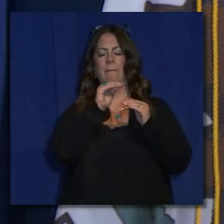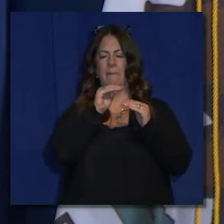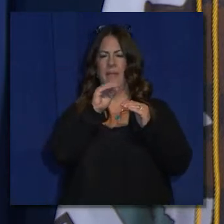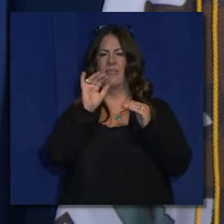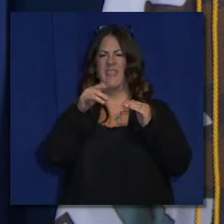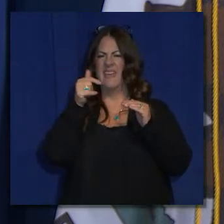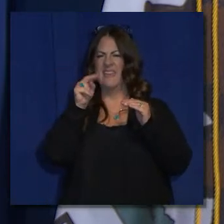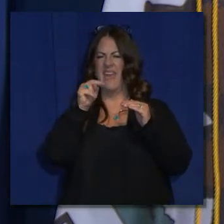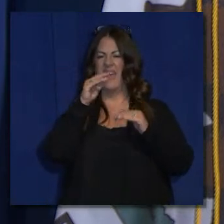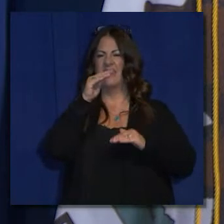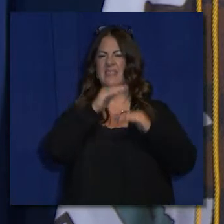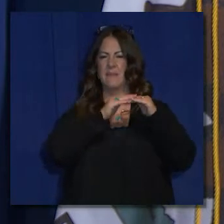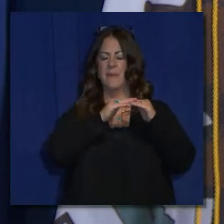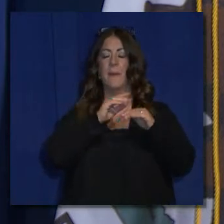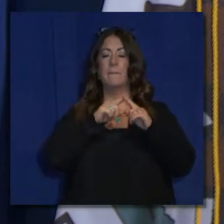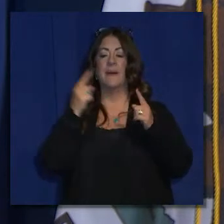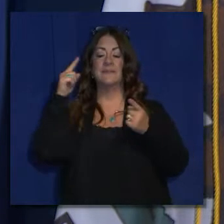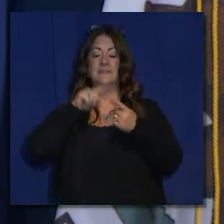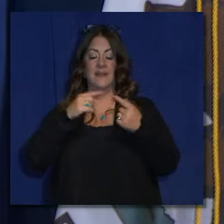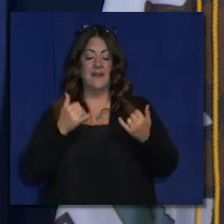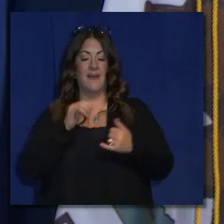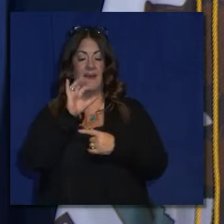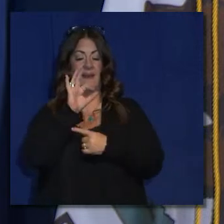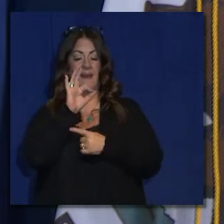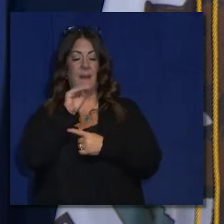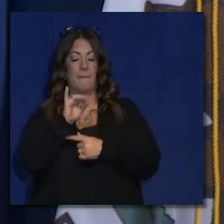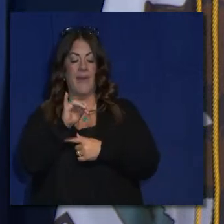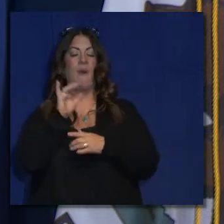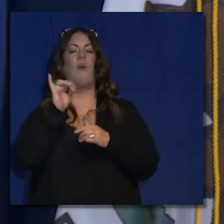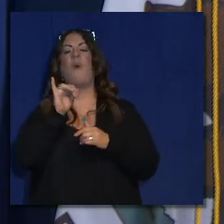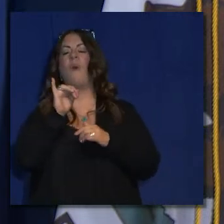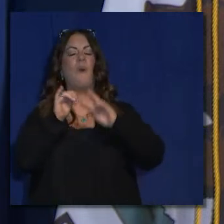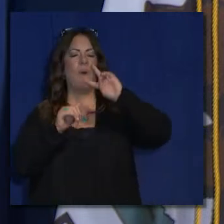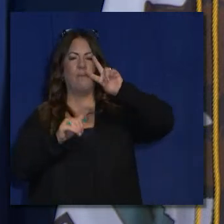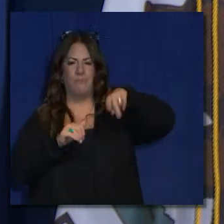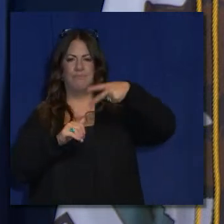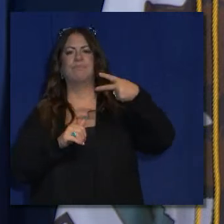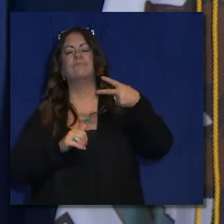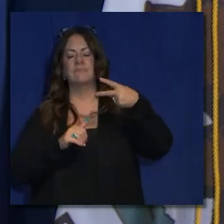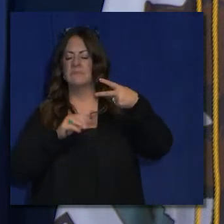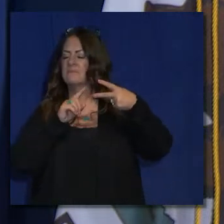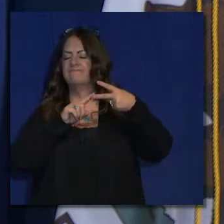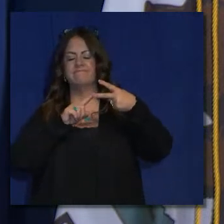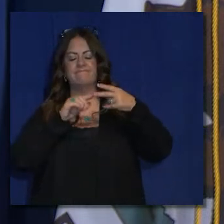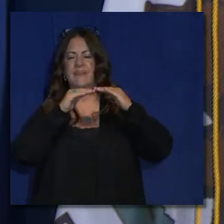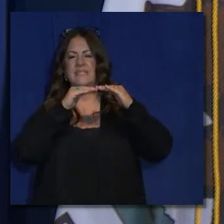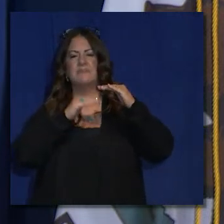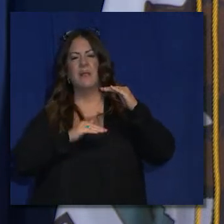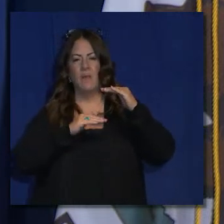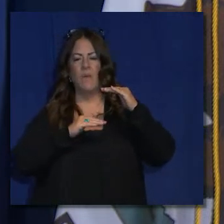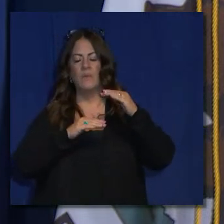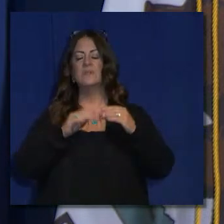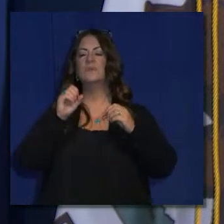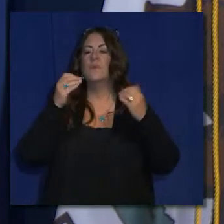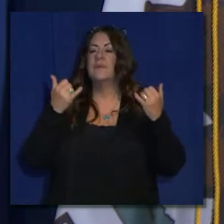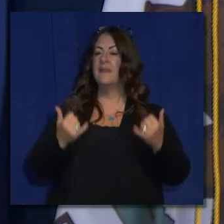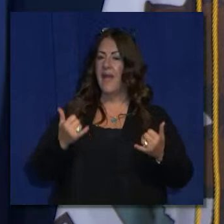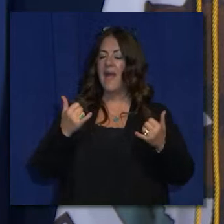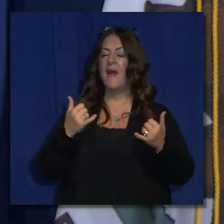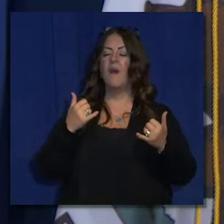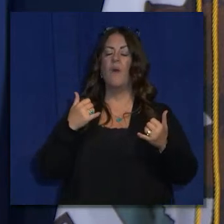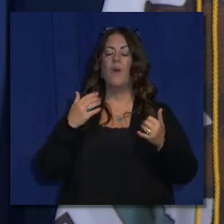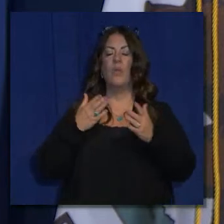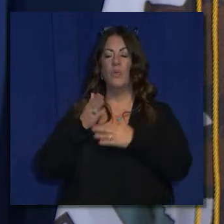that has flipped. And so I just want to talk a little bit about how we go through each process, January budget